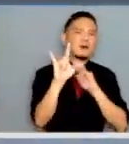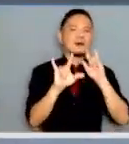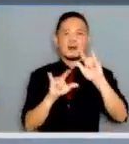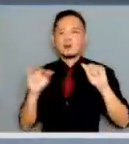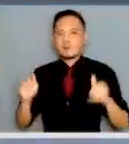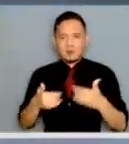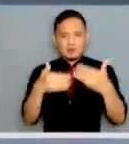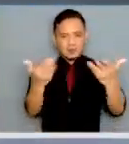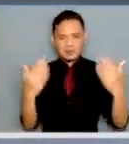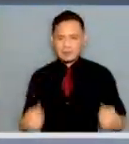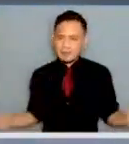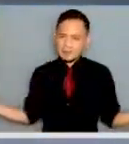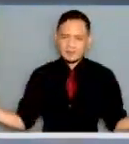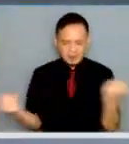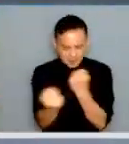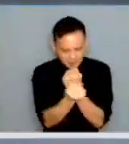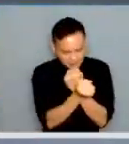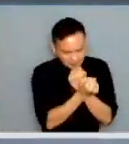How about